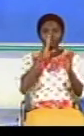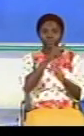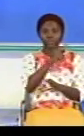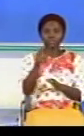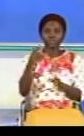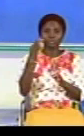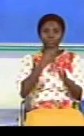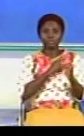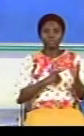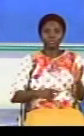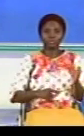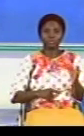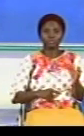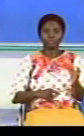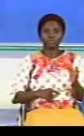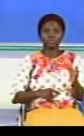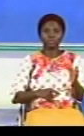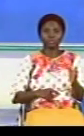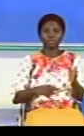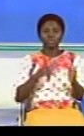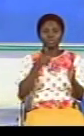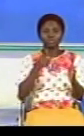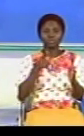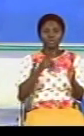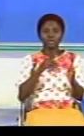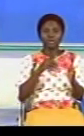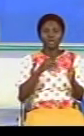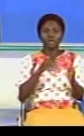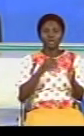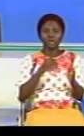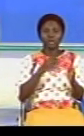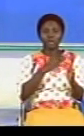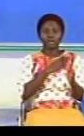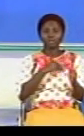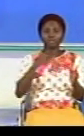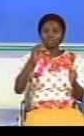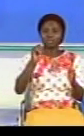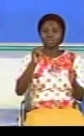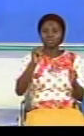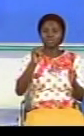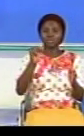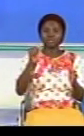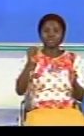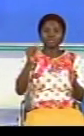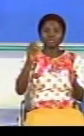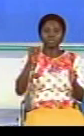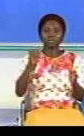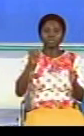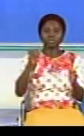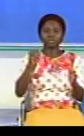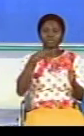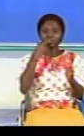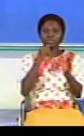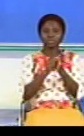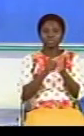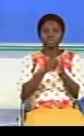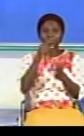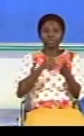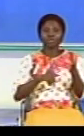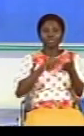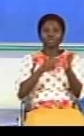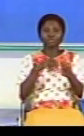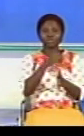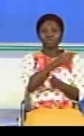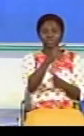the Lord. And Samuel said, what meaneth then this bleating of the sheep in my